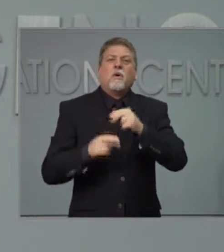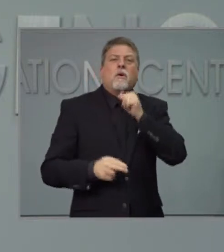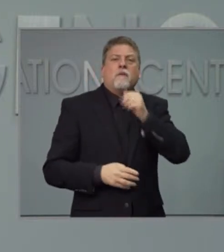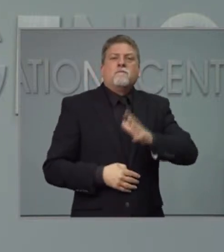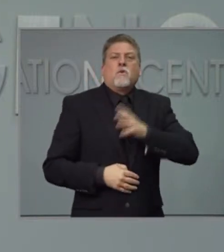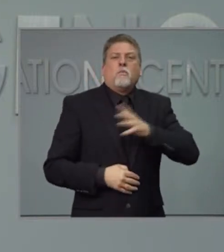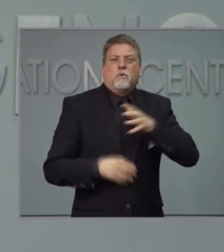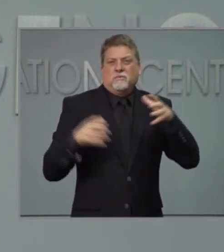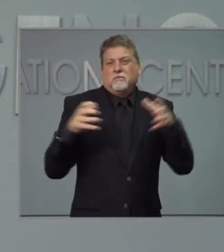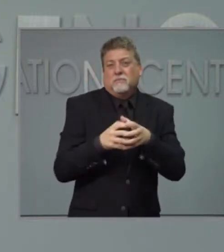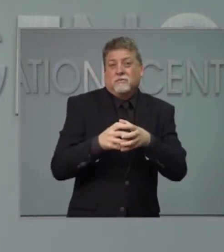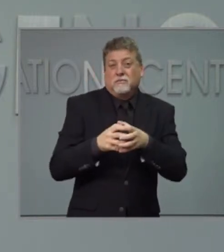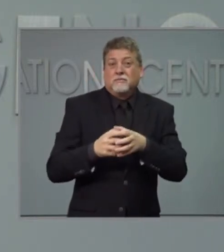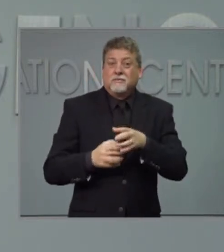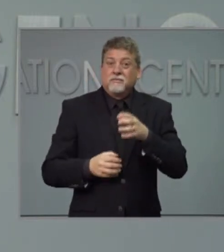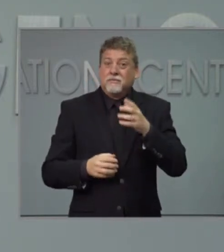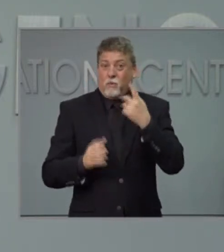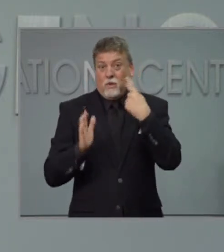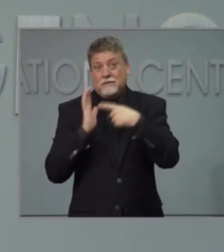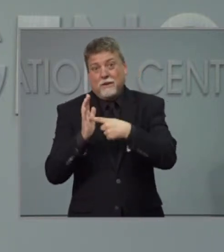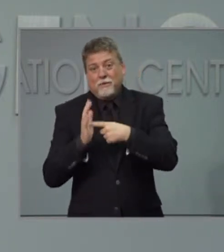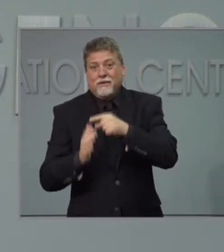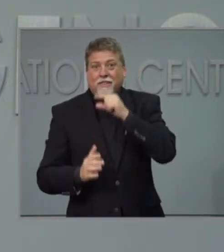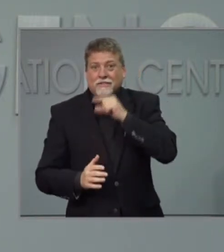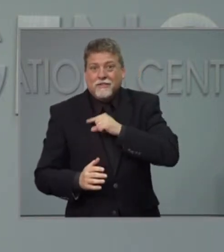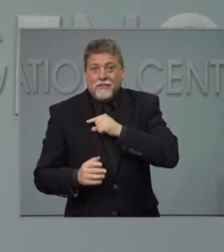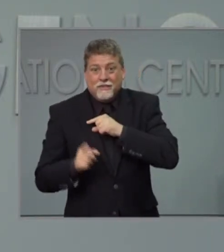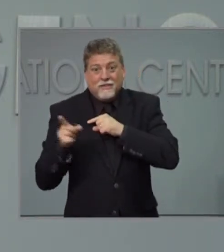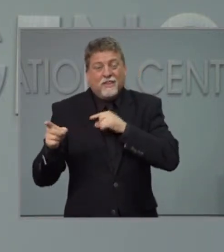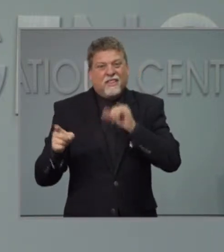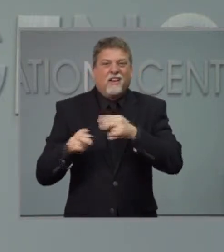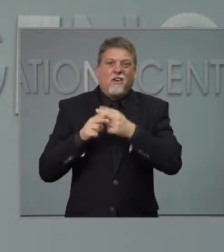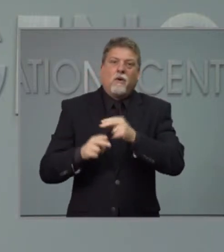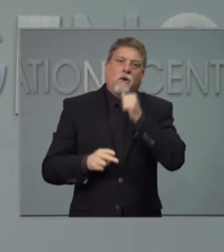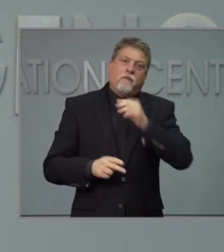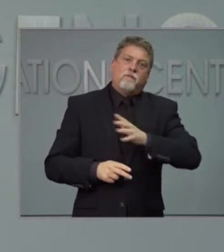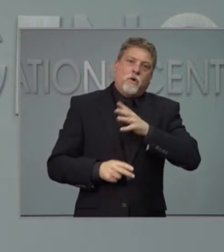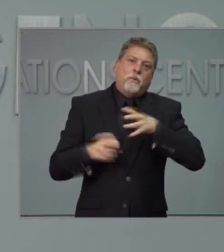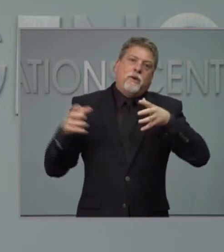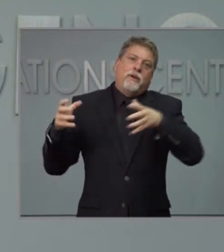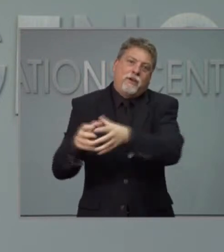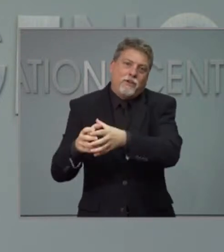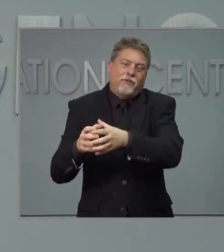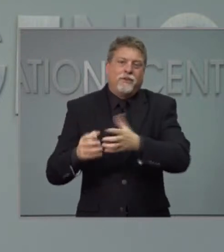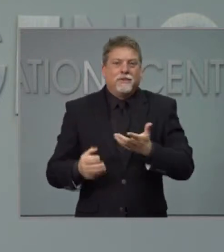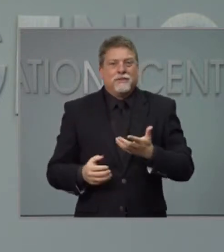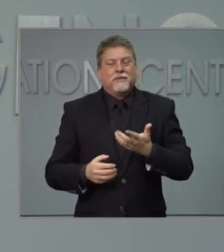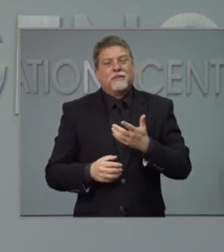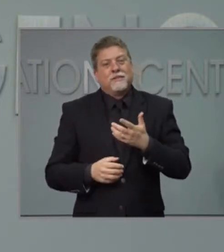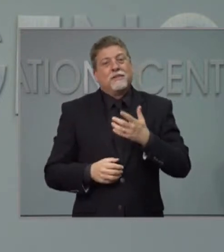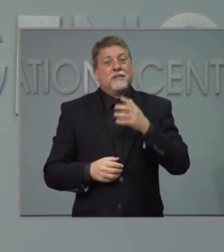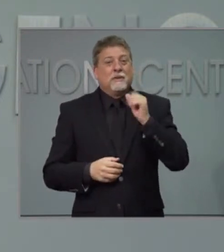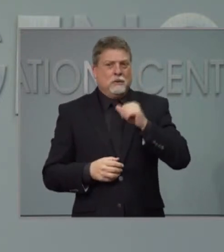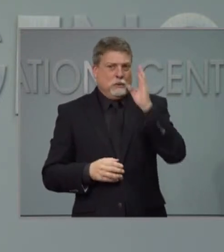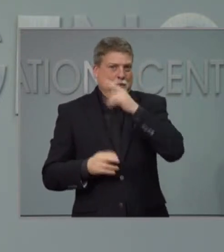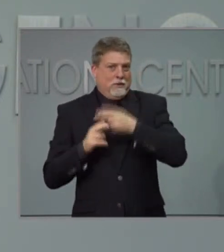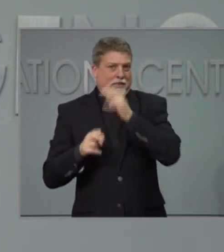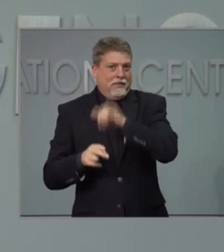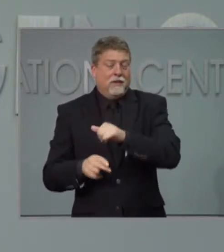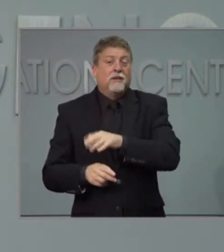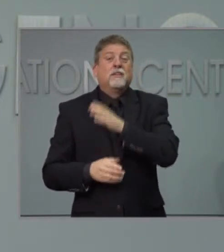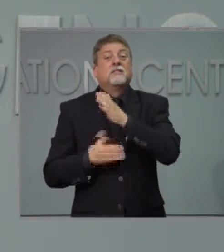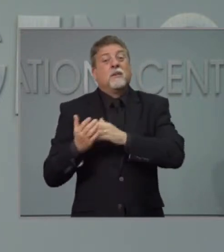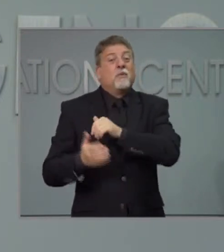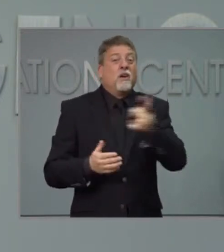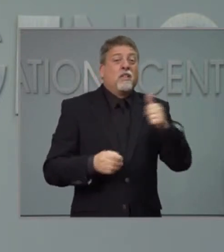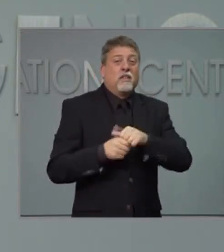into Thanksgiving, about further viral spread in informal gatherings. We're also seeing increases in clusters in our religious